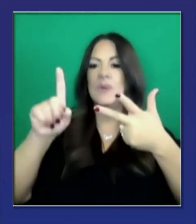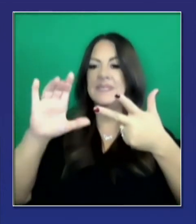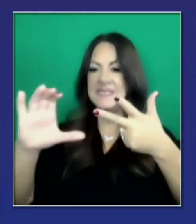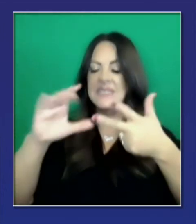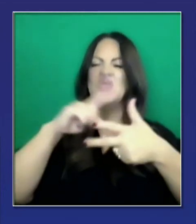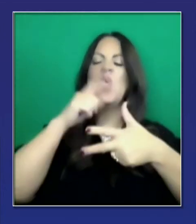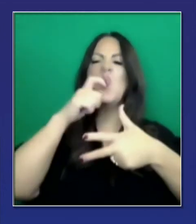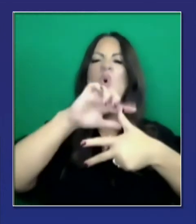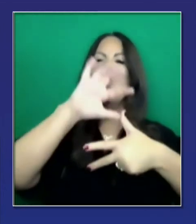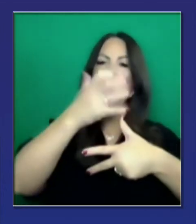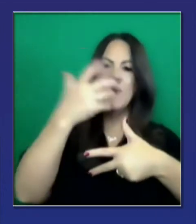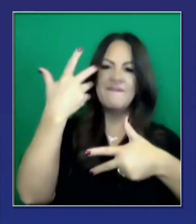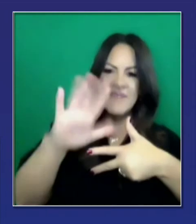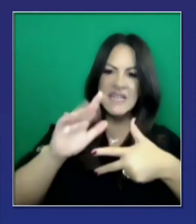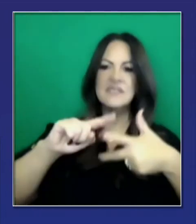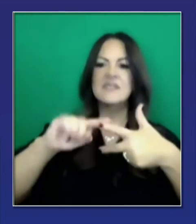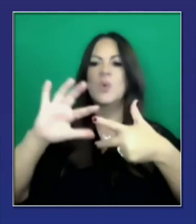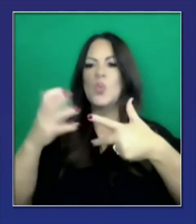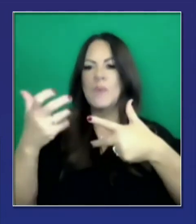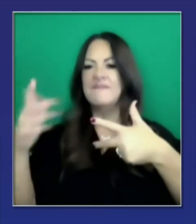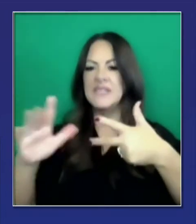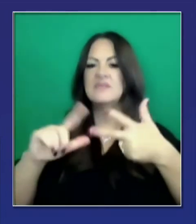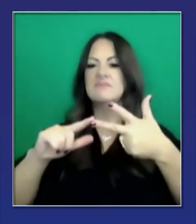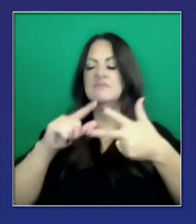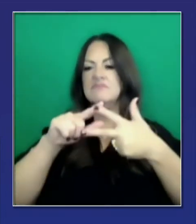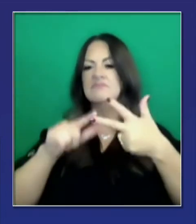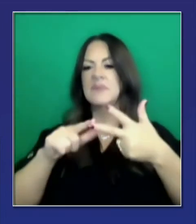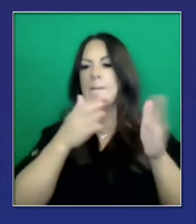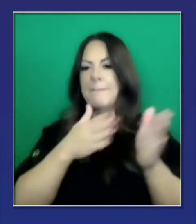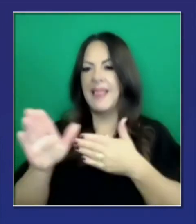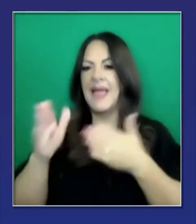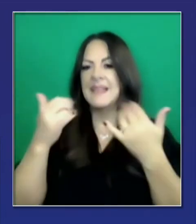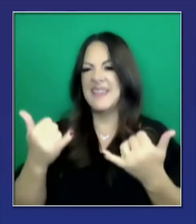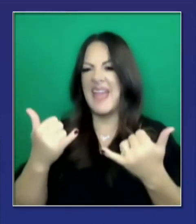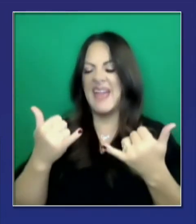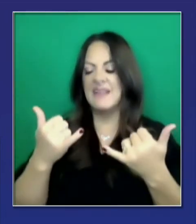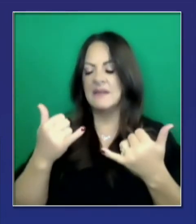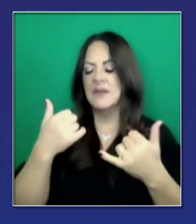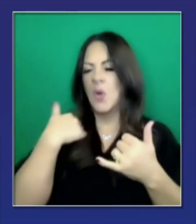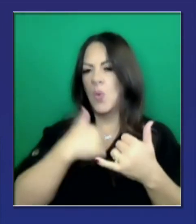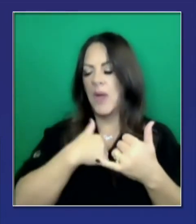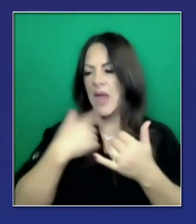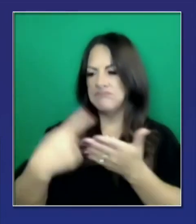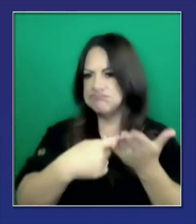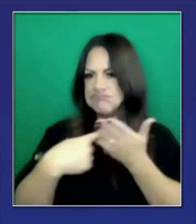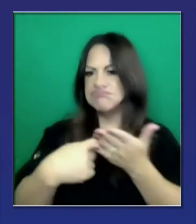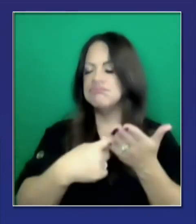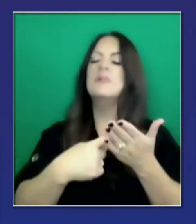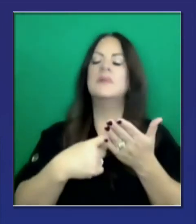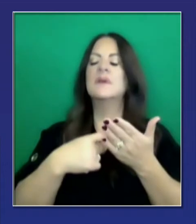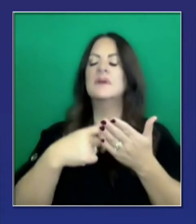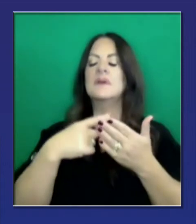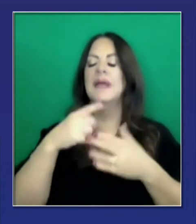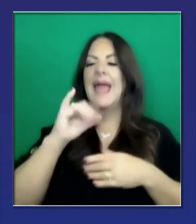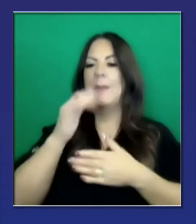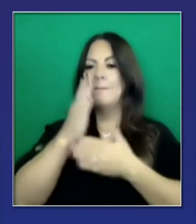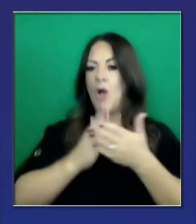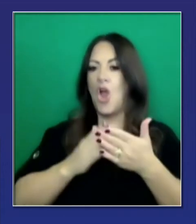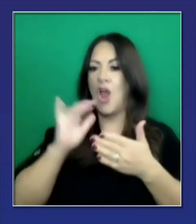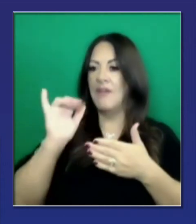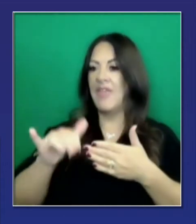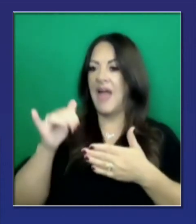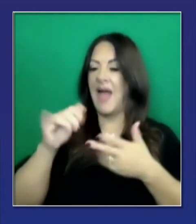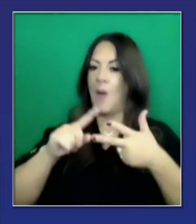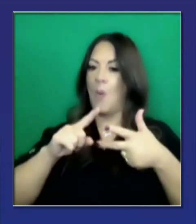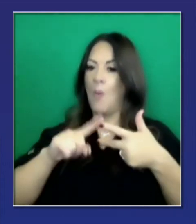workforce. They put out that plan, and we are implementing that plan, and this pharmacy partnership is part of that plan.